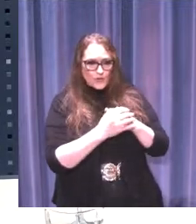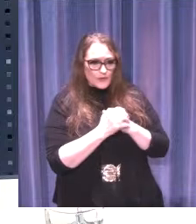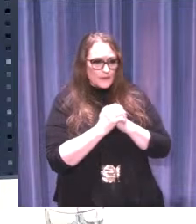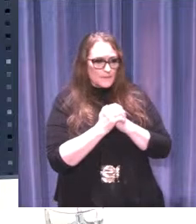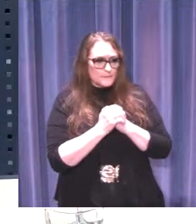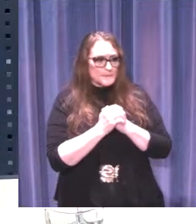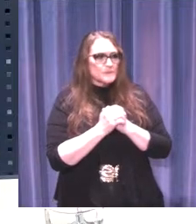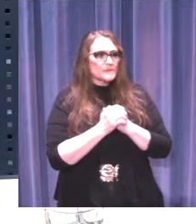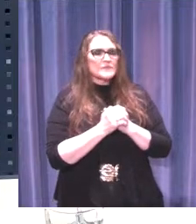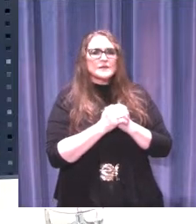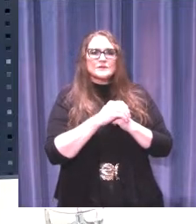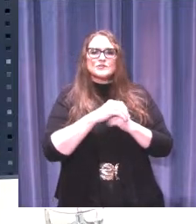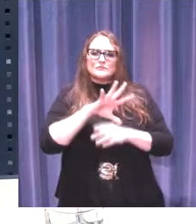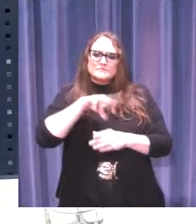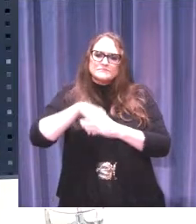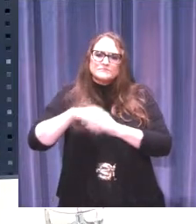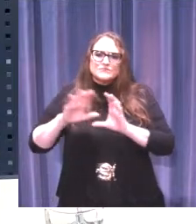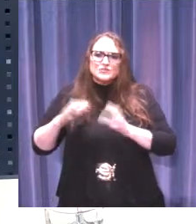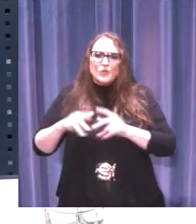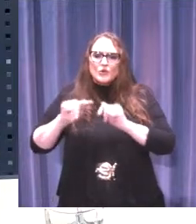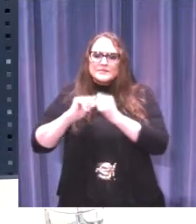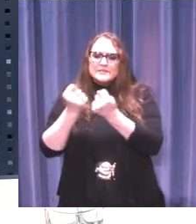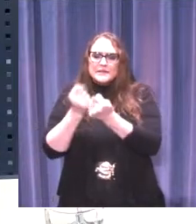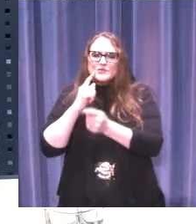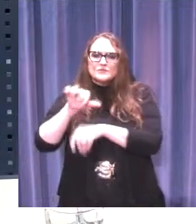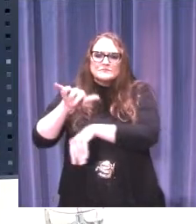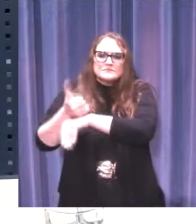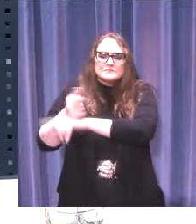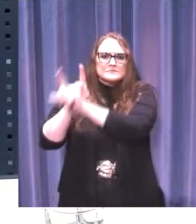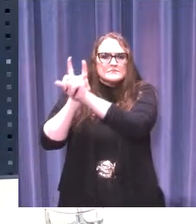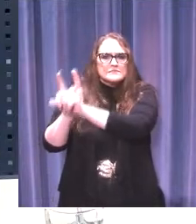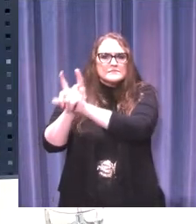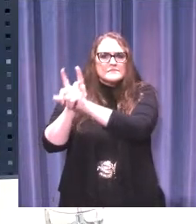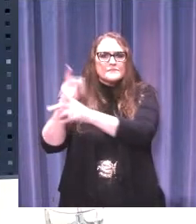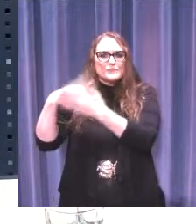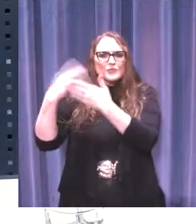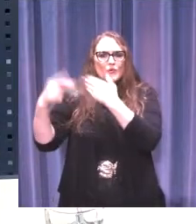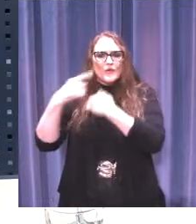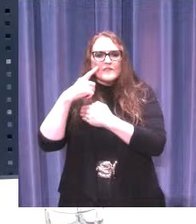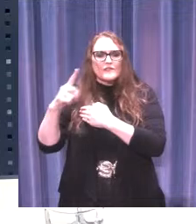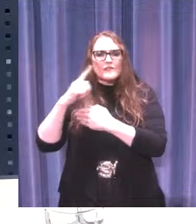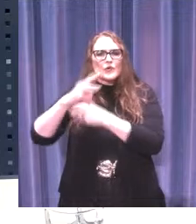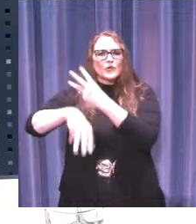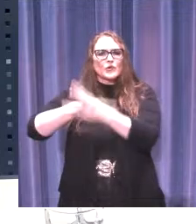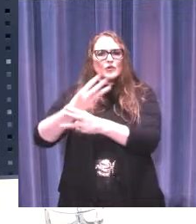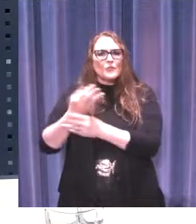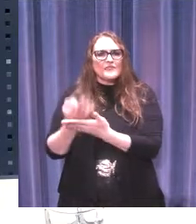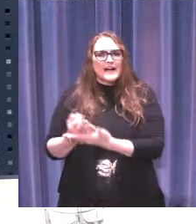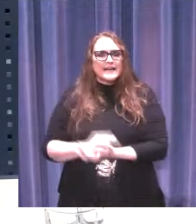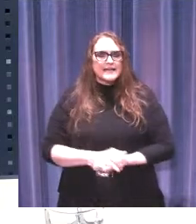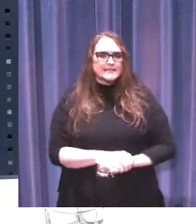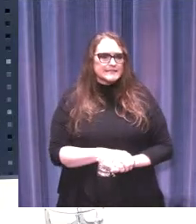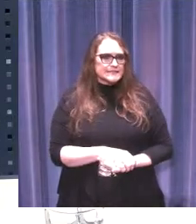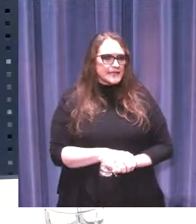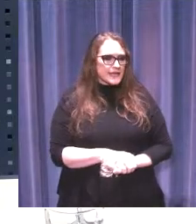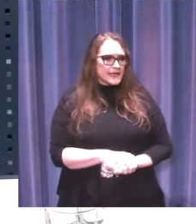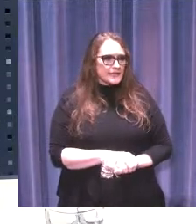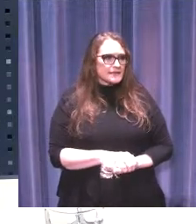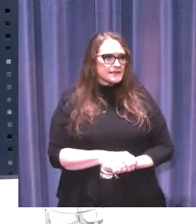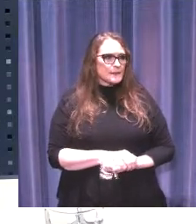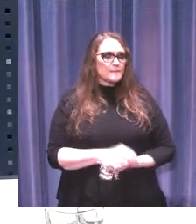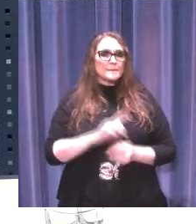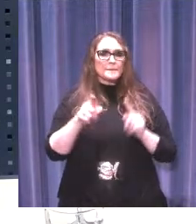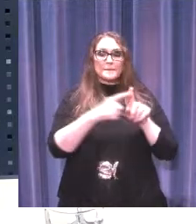be on a small team that set up the mentoring program for global finance. And upon my